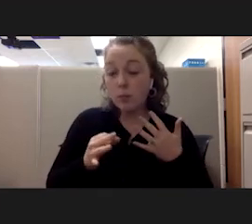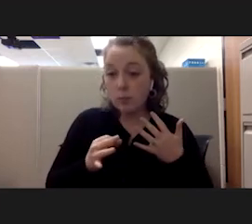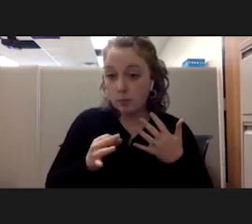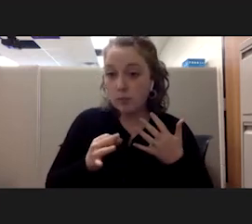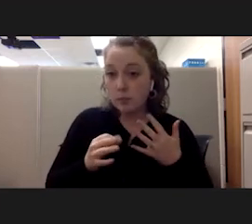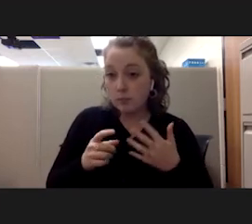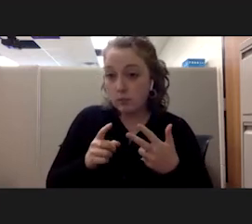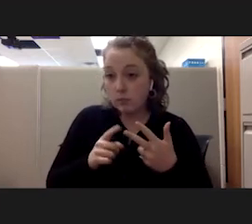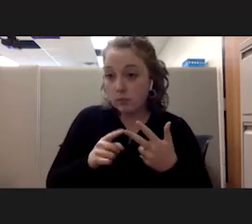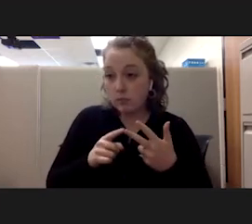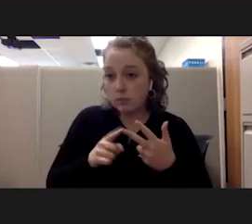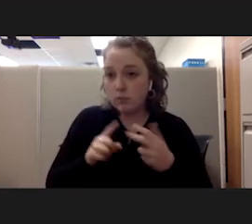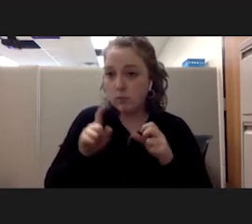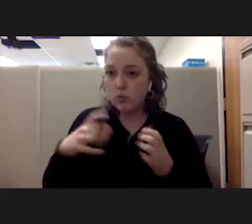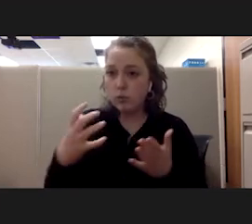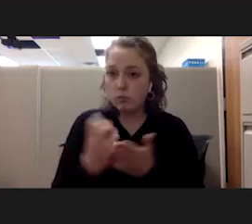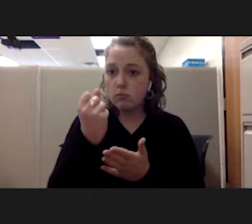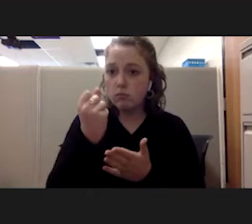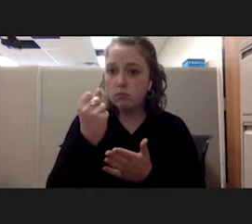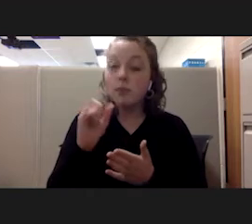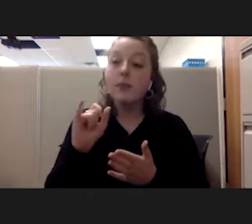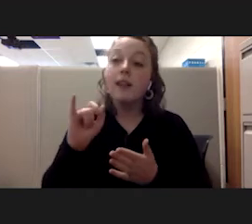money makes us come back